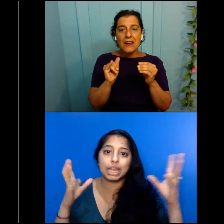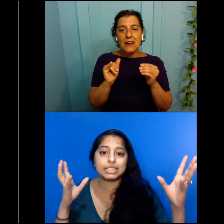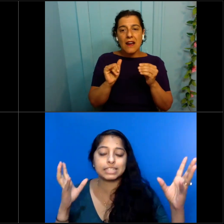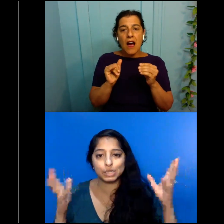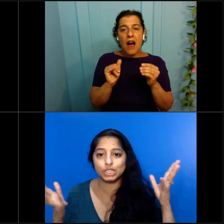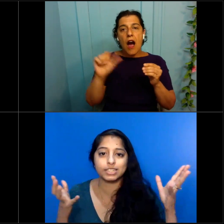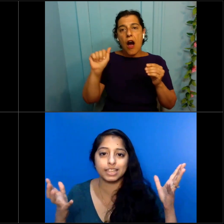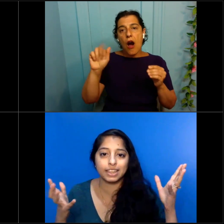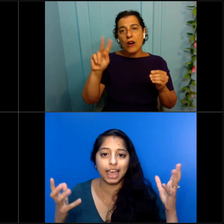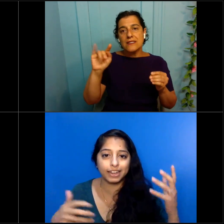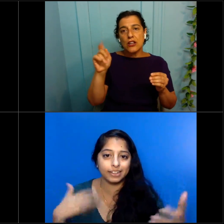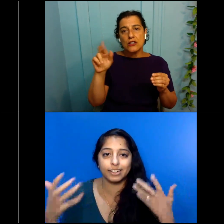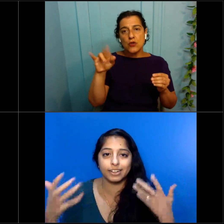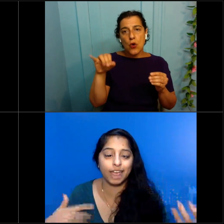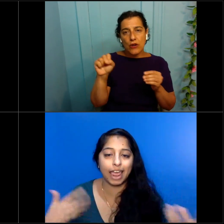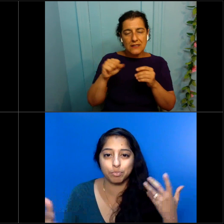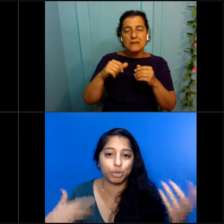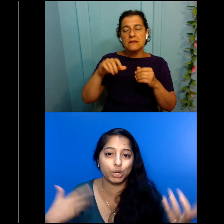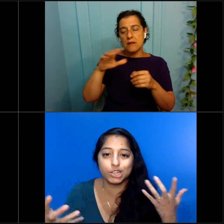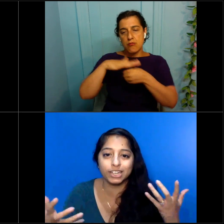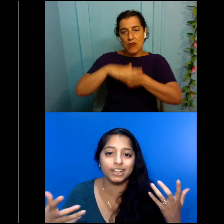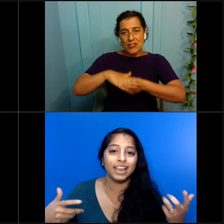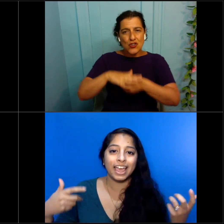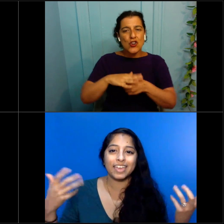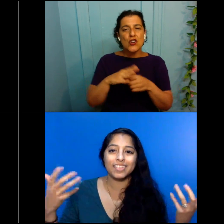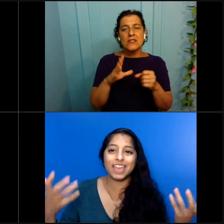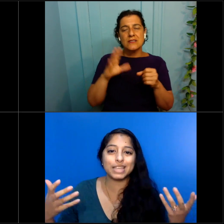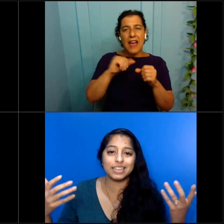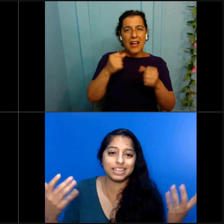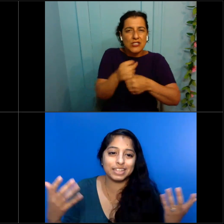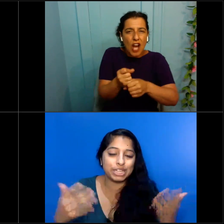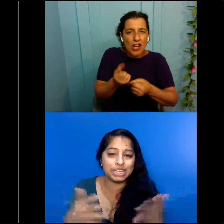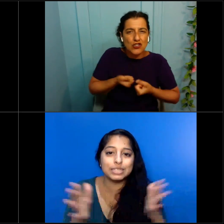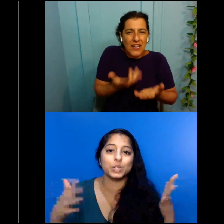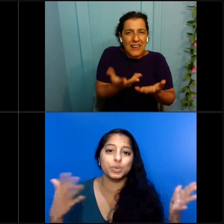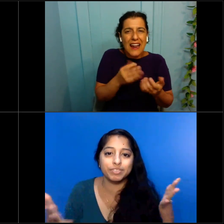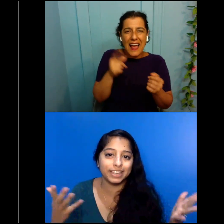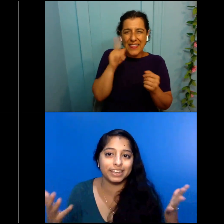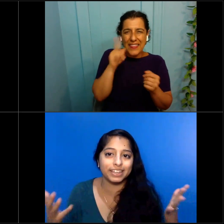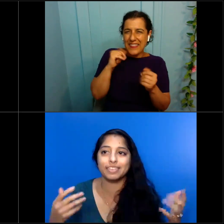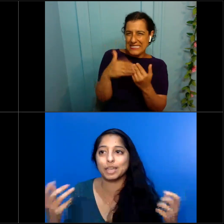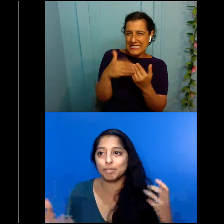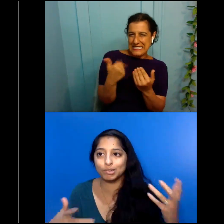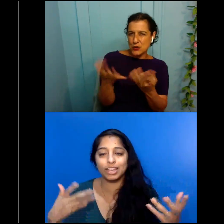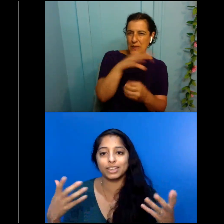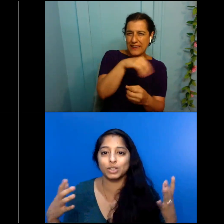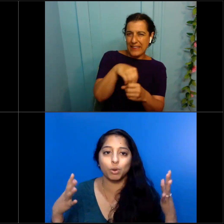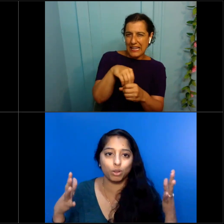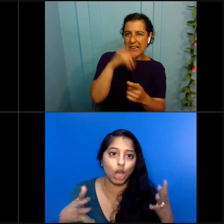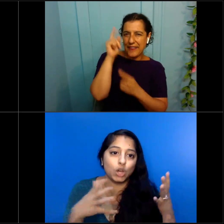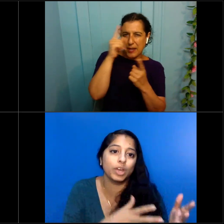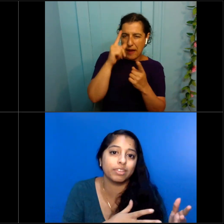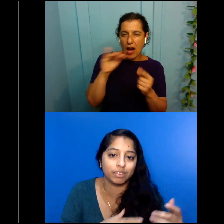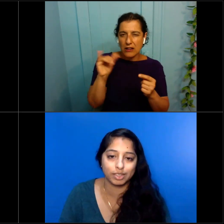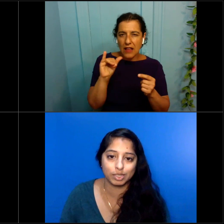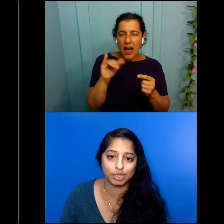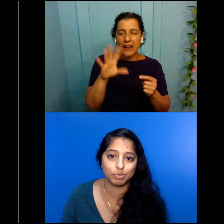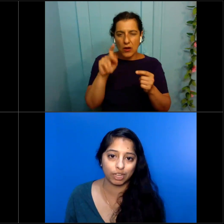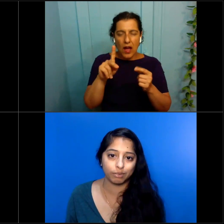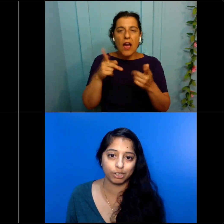like complexity or things like that in production. And that is, I think, pretty easy to weave in and think about, like, you know, along